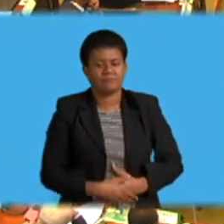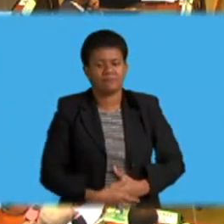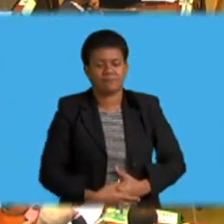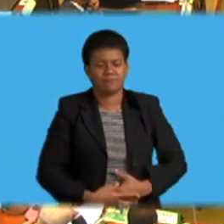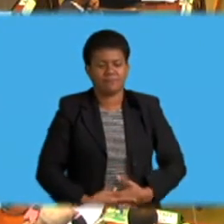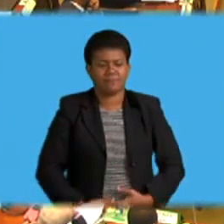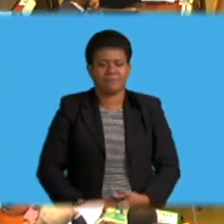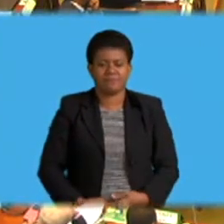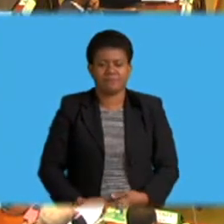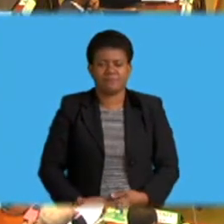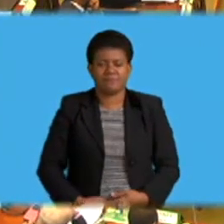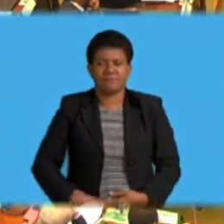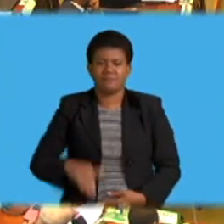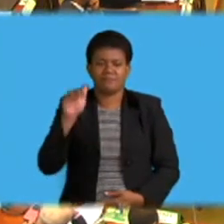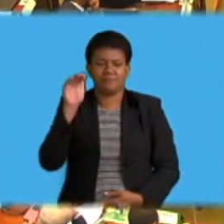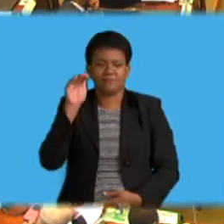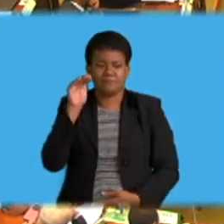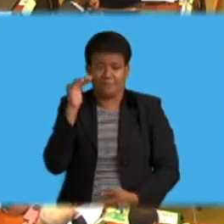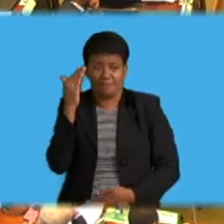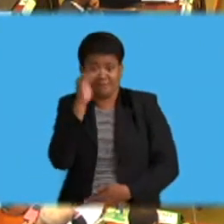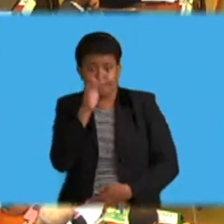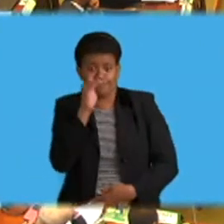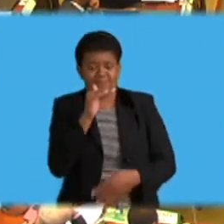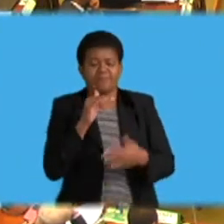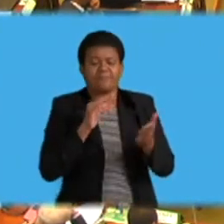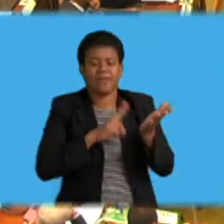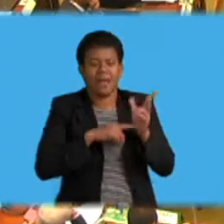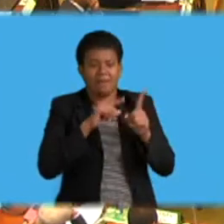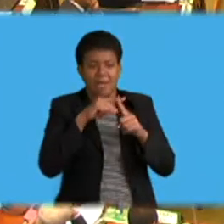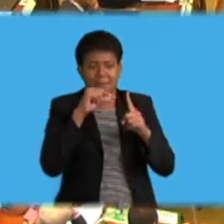of NFP or his designate.